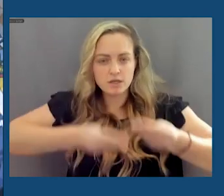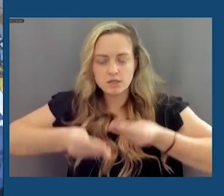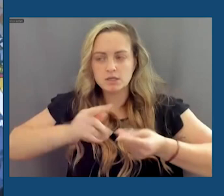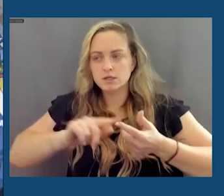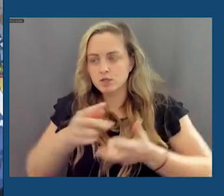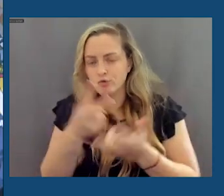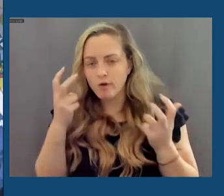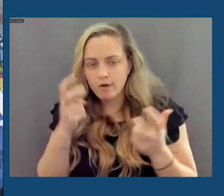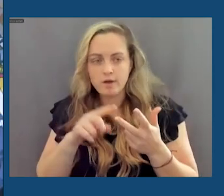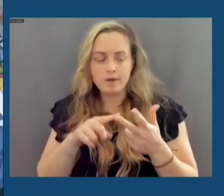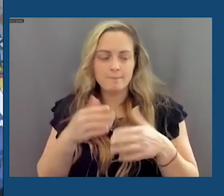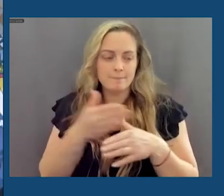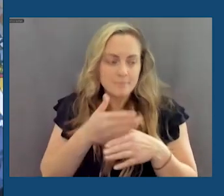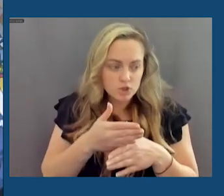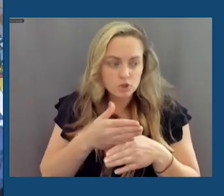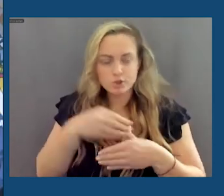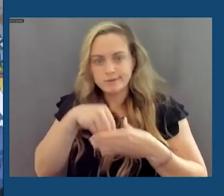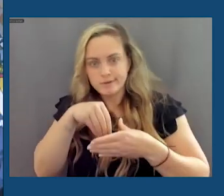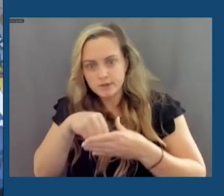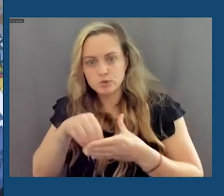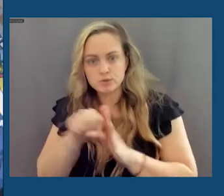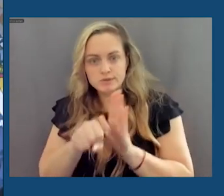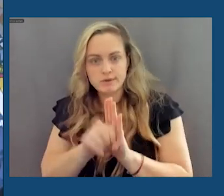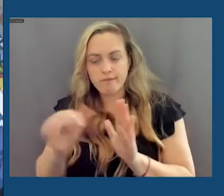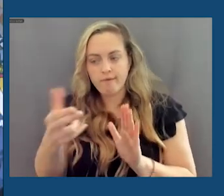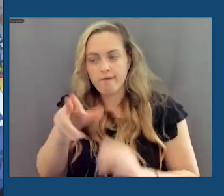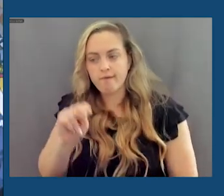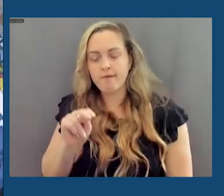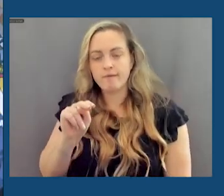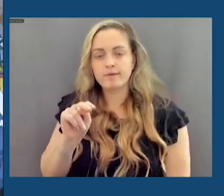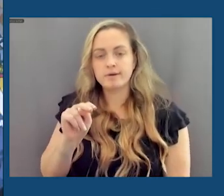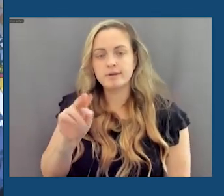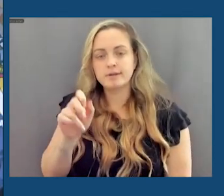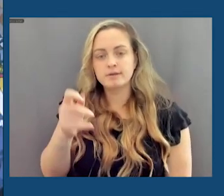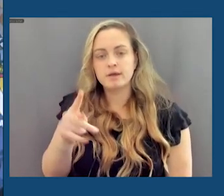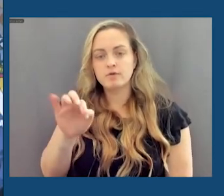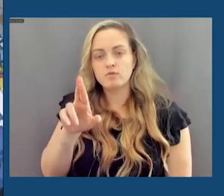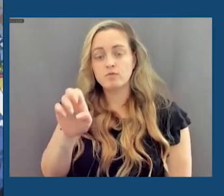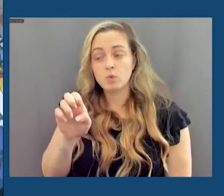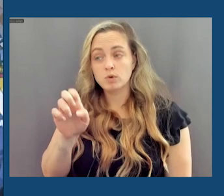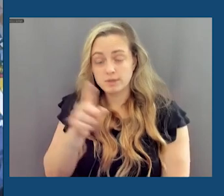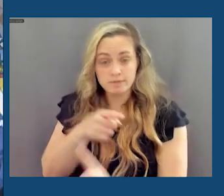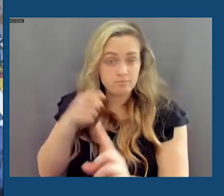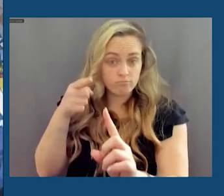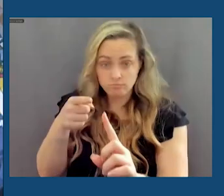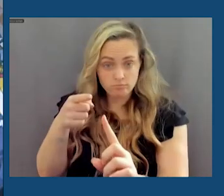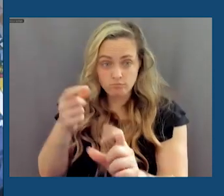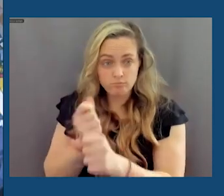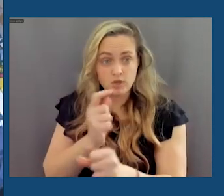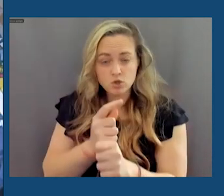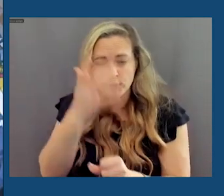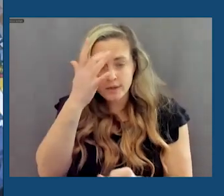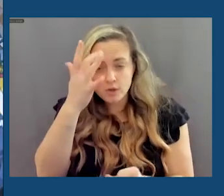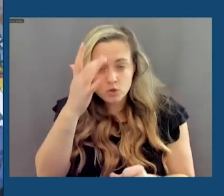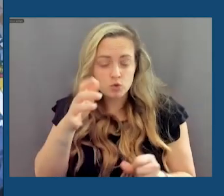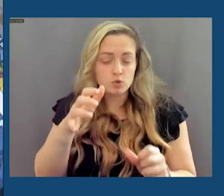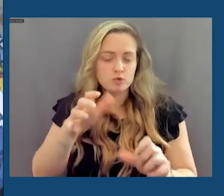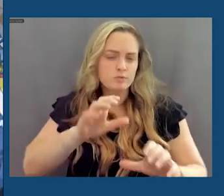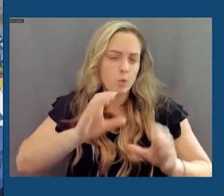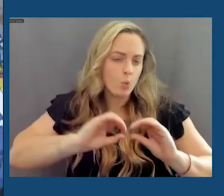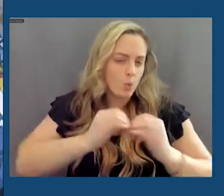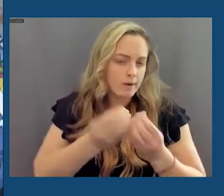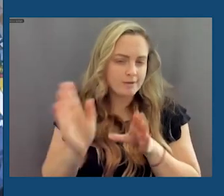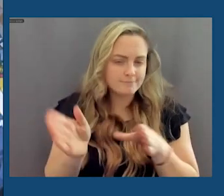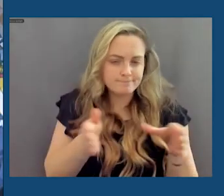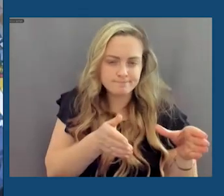intrastate gun task force. The NYSEC will make the intelligence on organized networks, we'll make